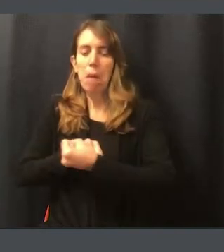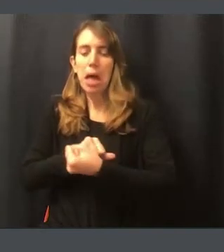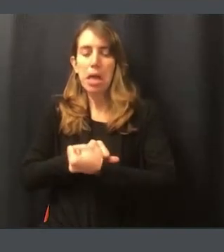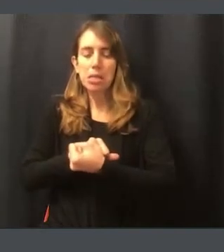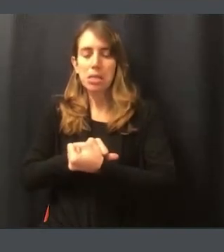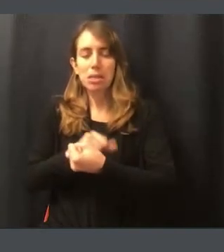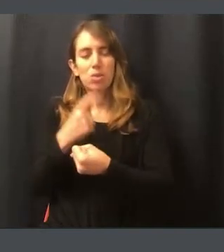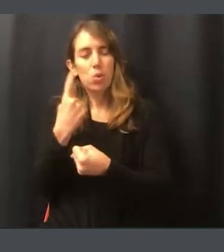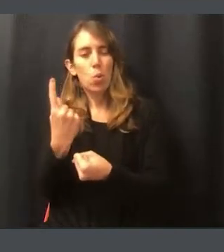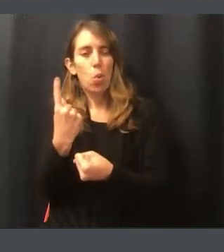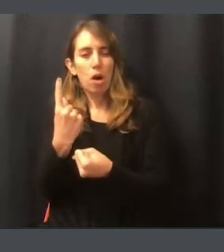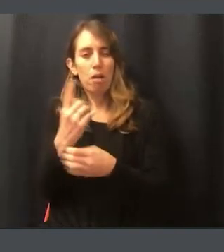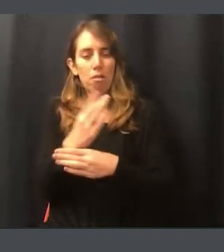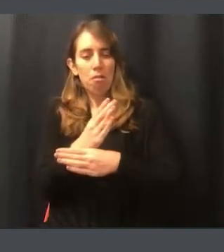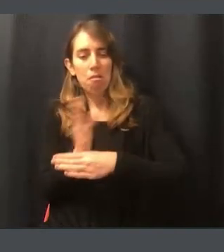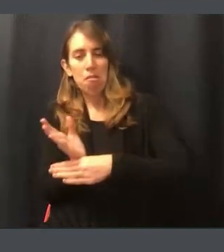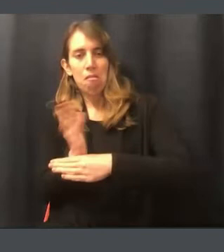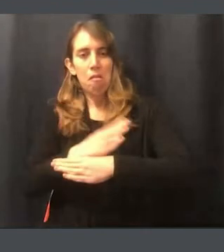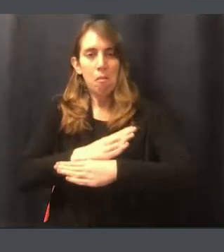this frequently.